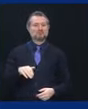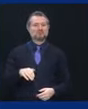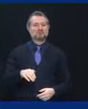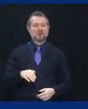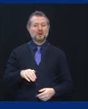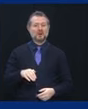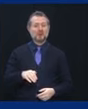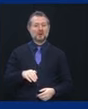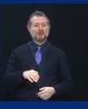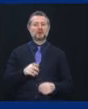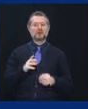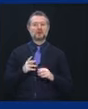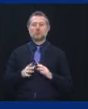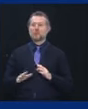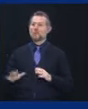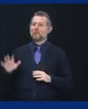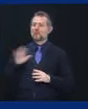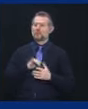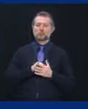the state.